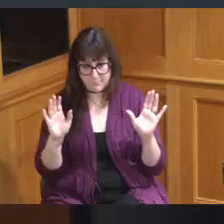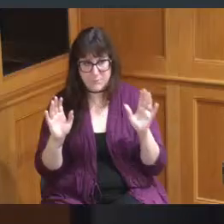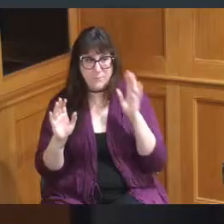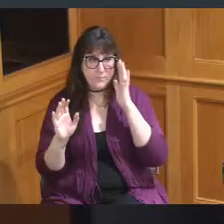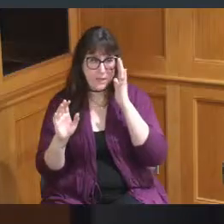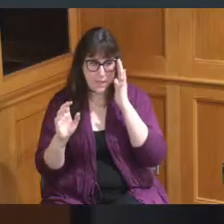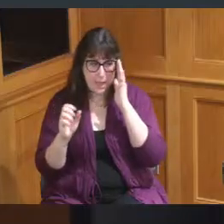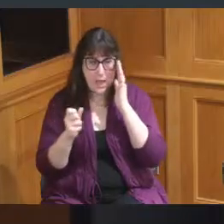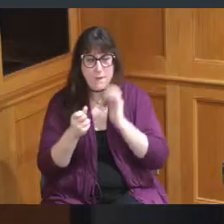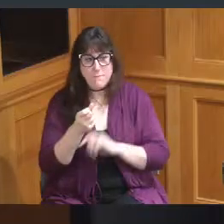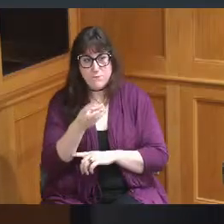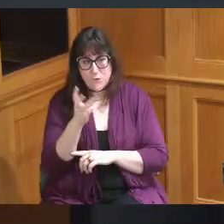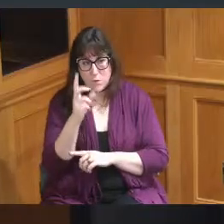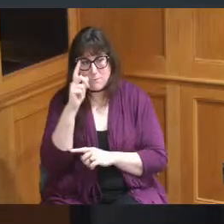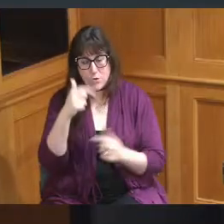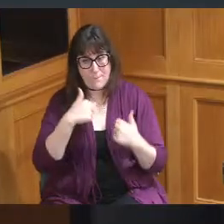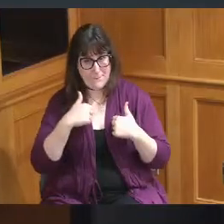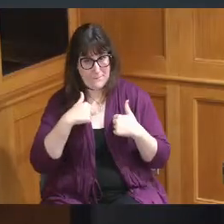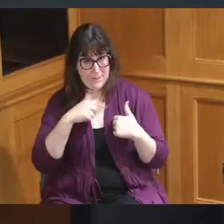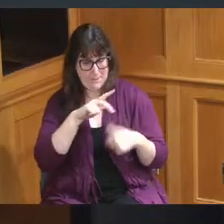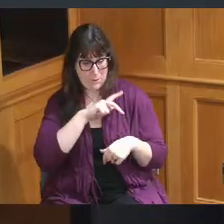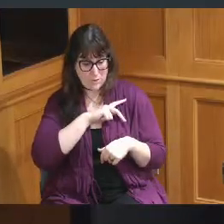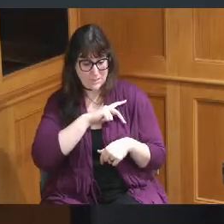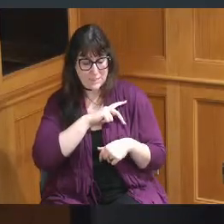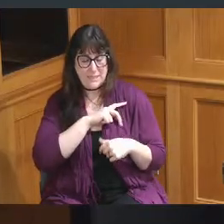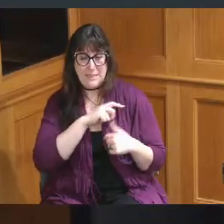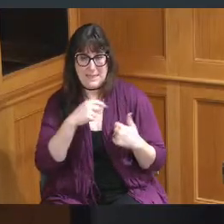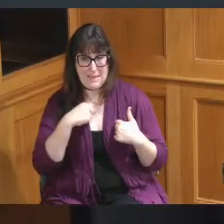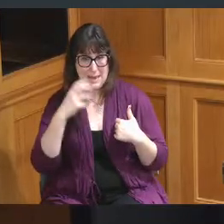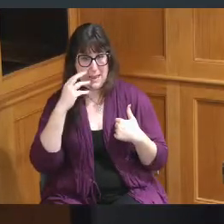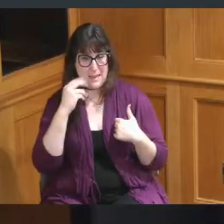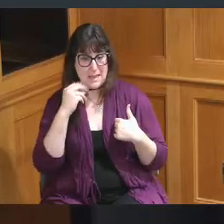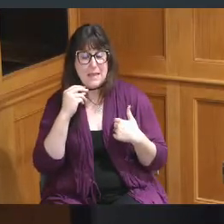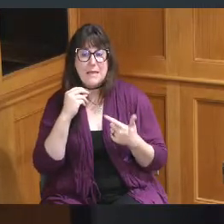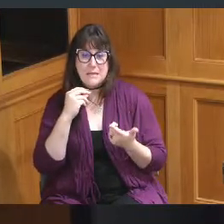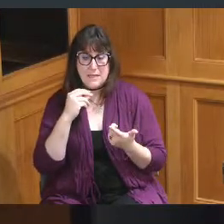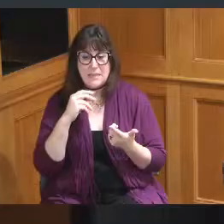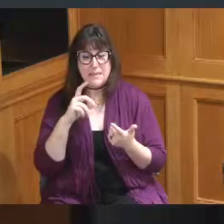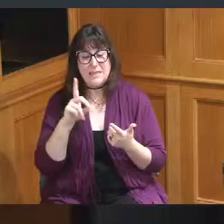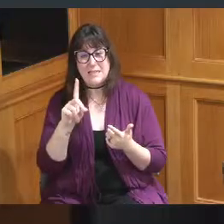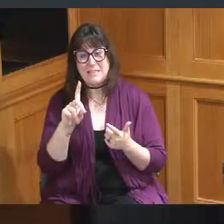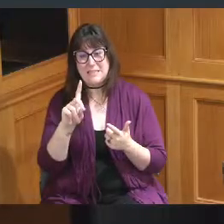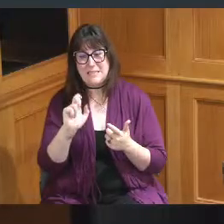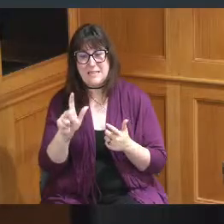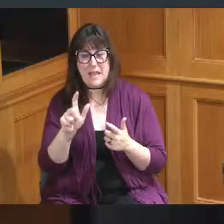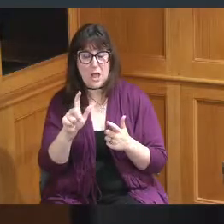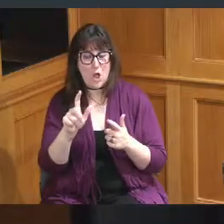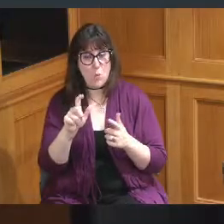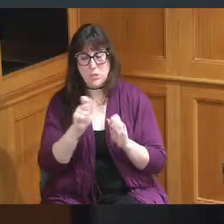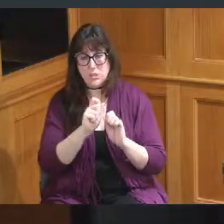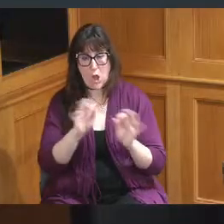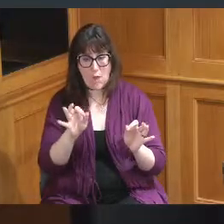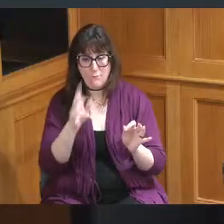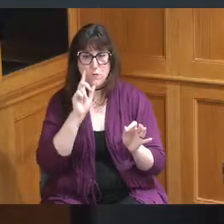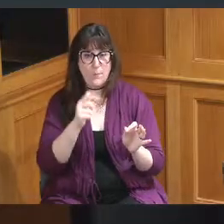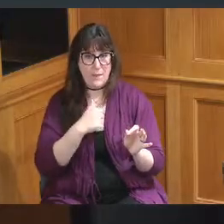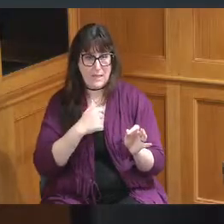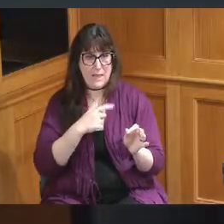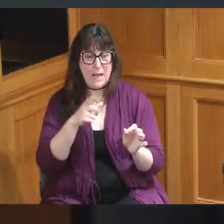few things for me as a commissioner that were a deal breaker, and most of them have been talked about. I'm sure they'll be discussed again.